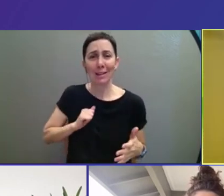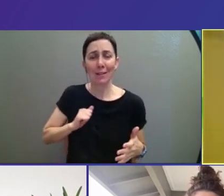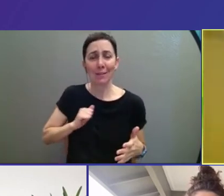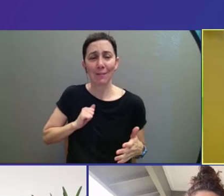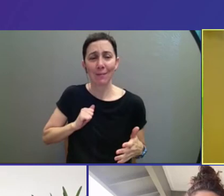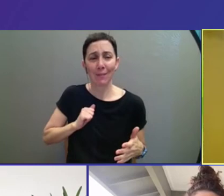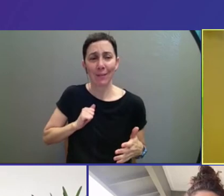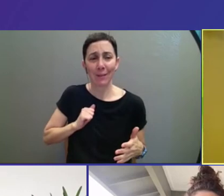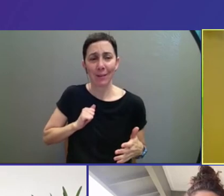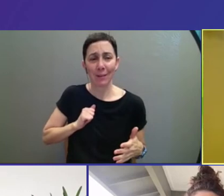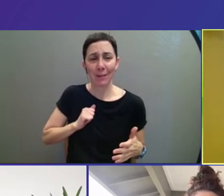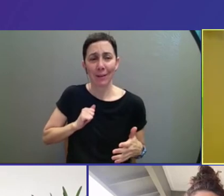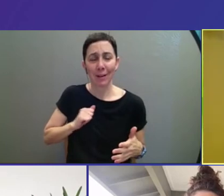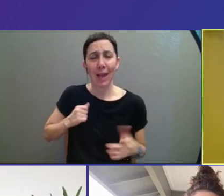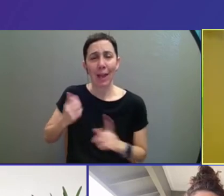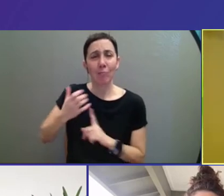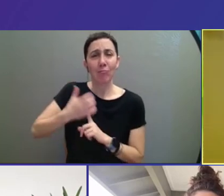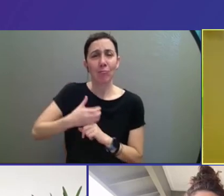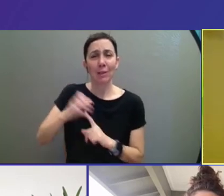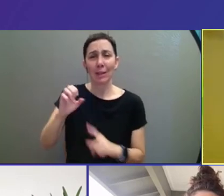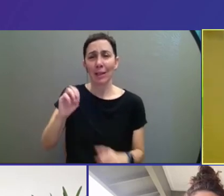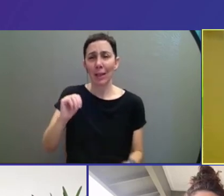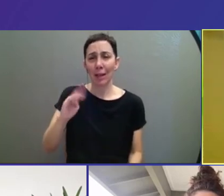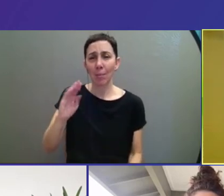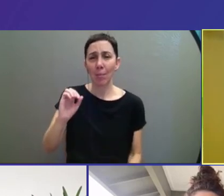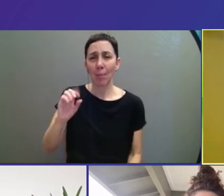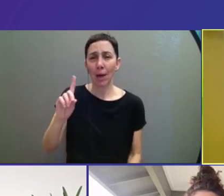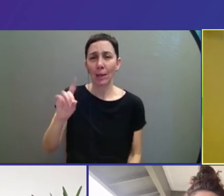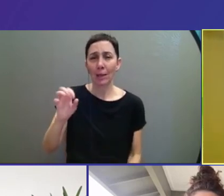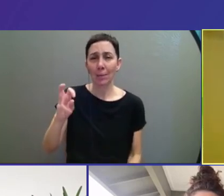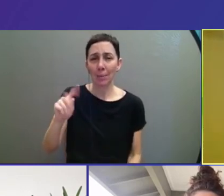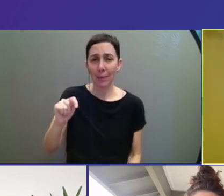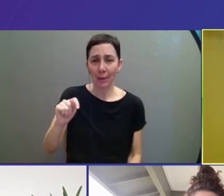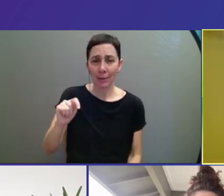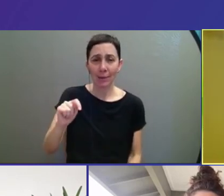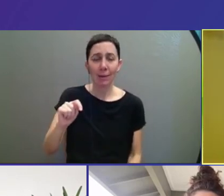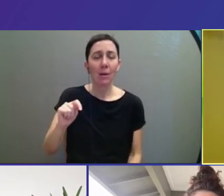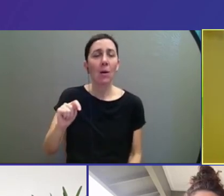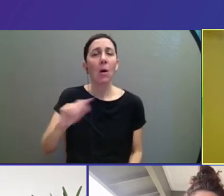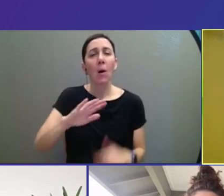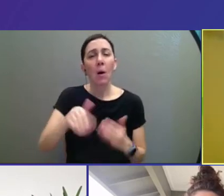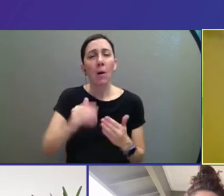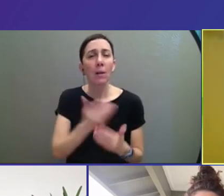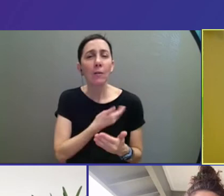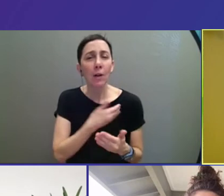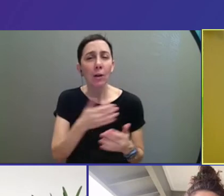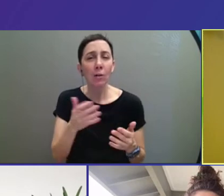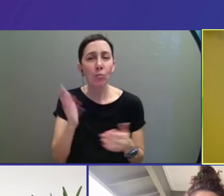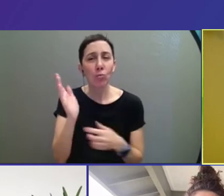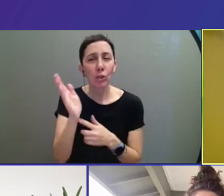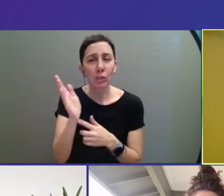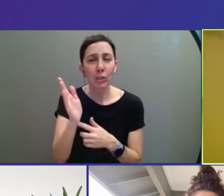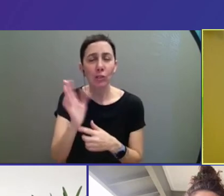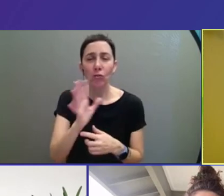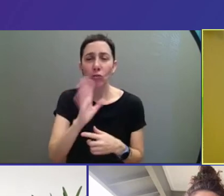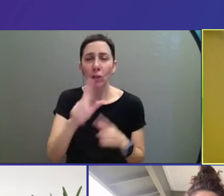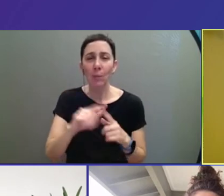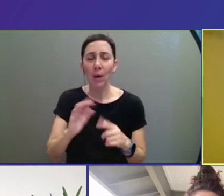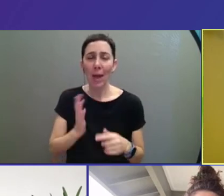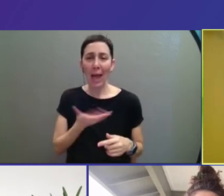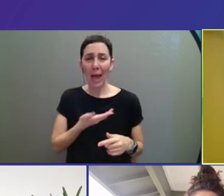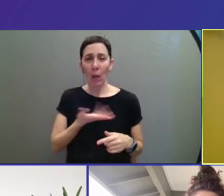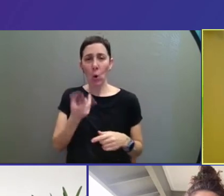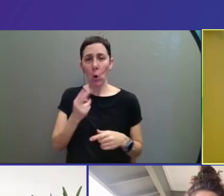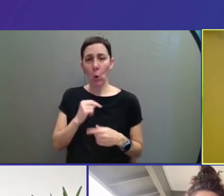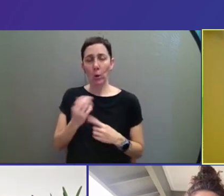importance of embodiment in that process. I think something that's coming up in all of our presentations is the way that our own embodiment and our own connection